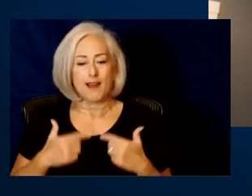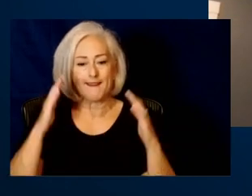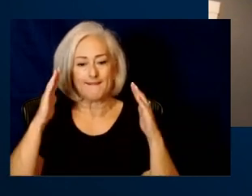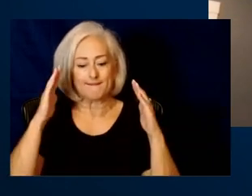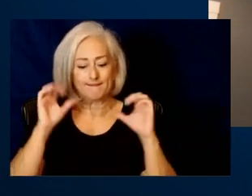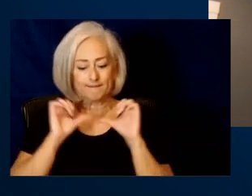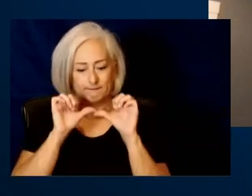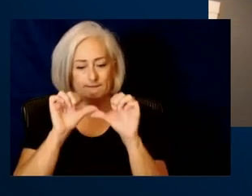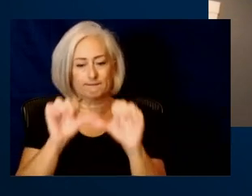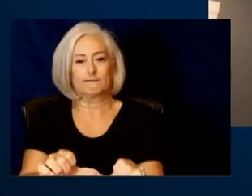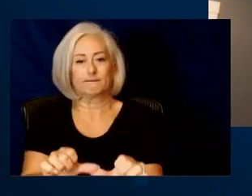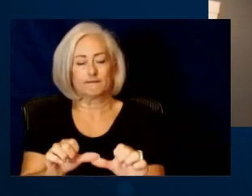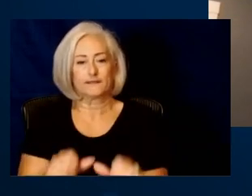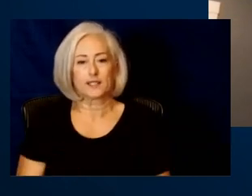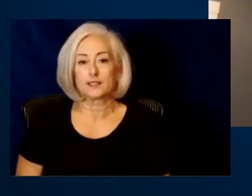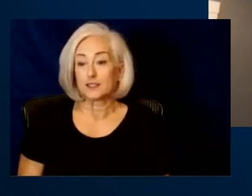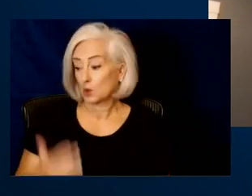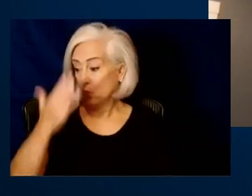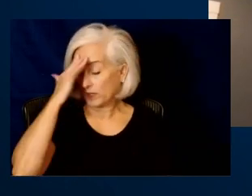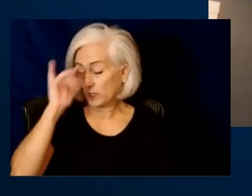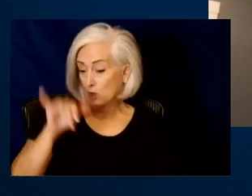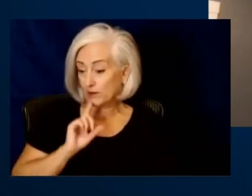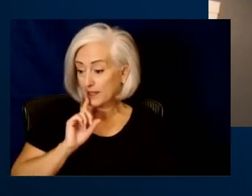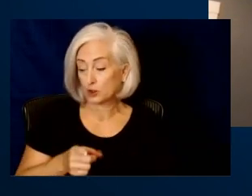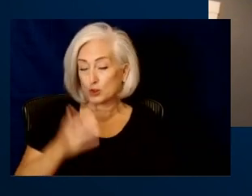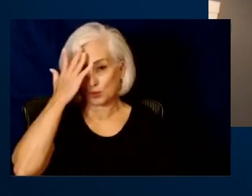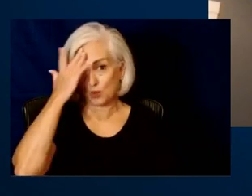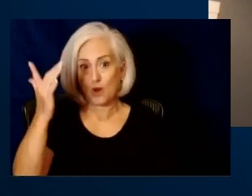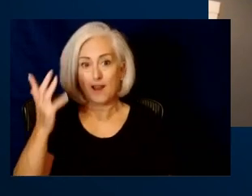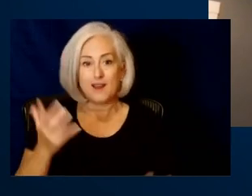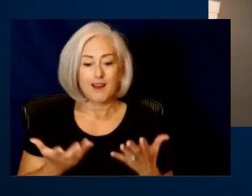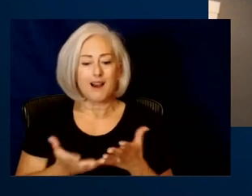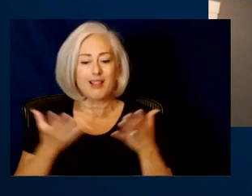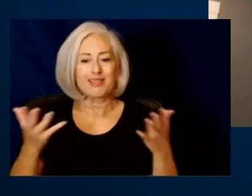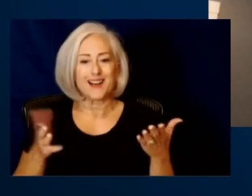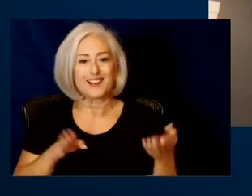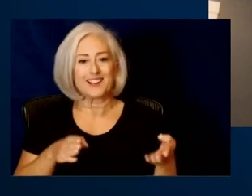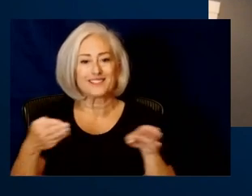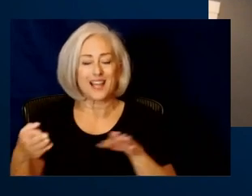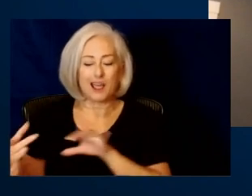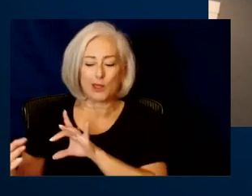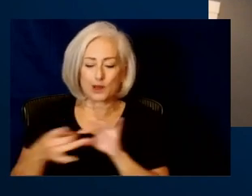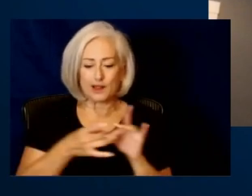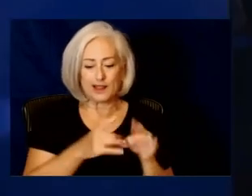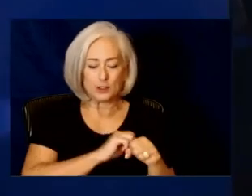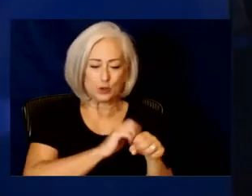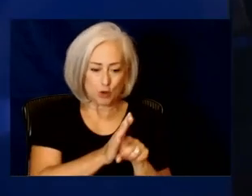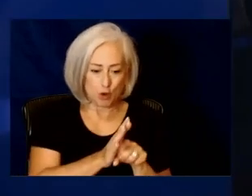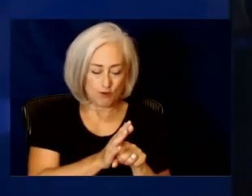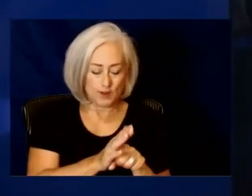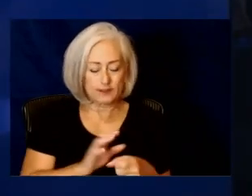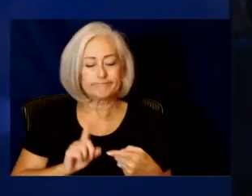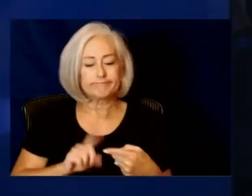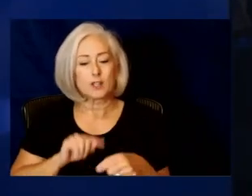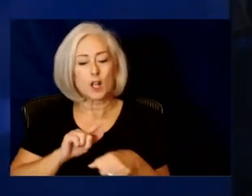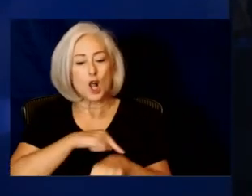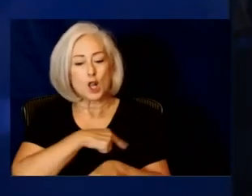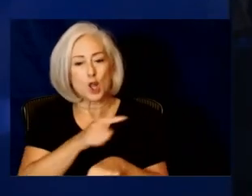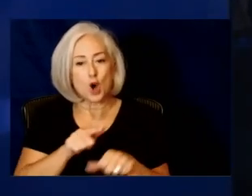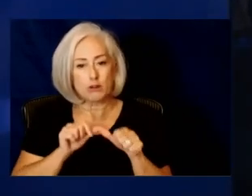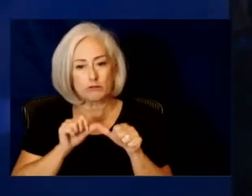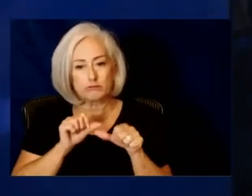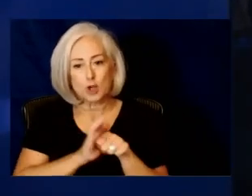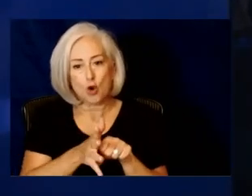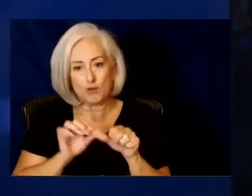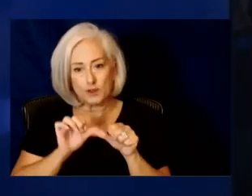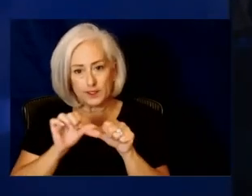we know that to be true because, true. A, there's a lot of death associated with it. B, there is long COVID and other chronic syndromes, so life expectancy does go